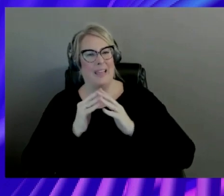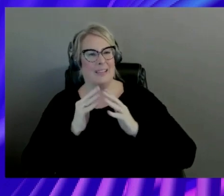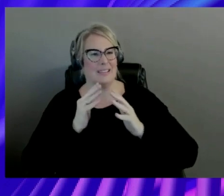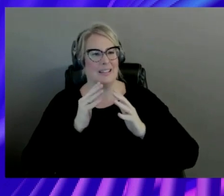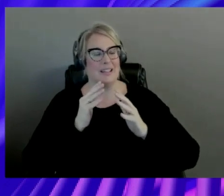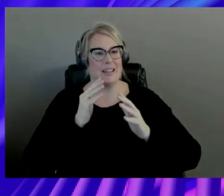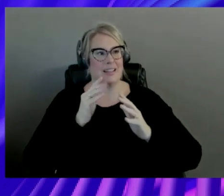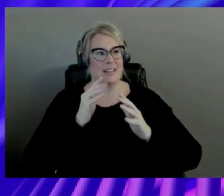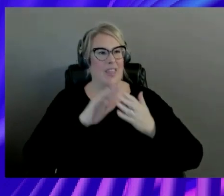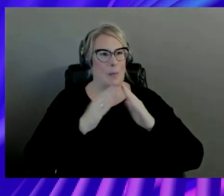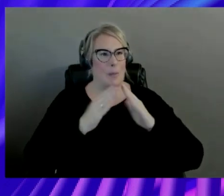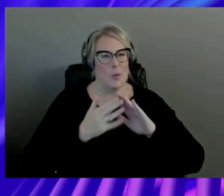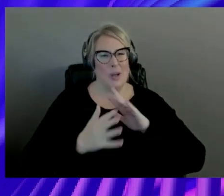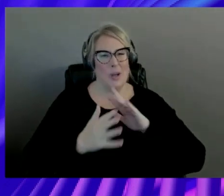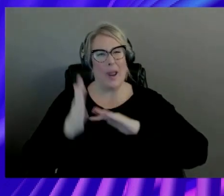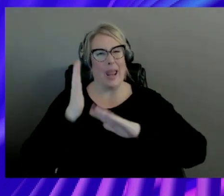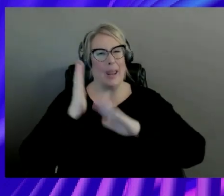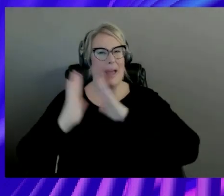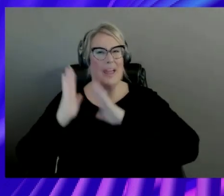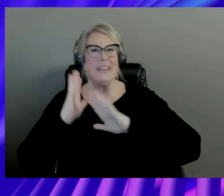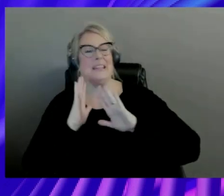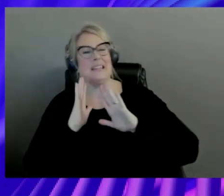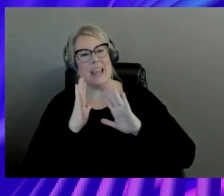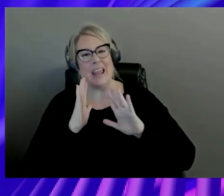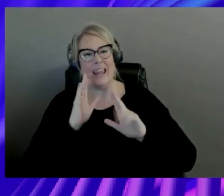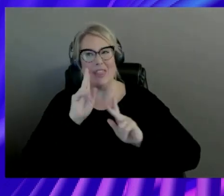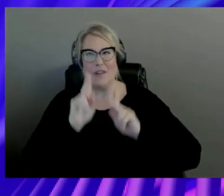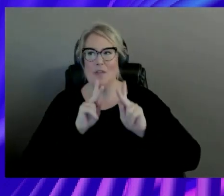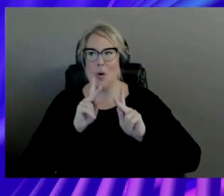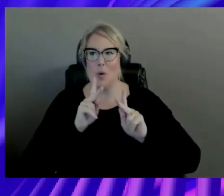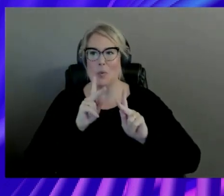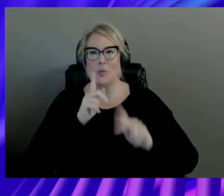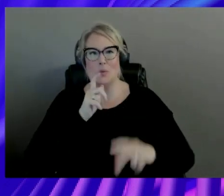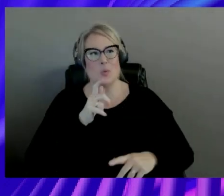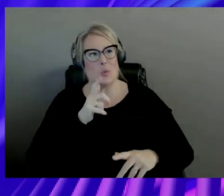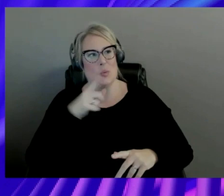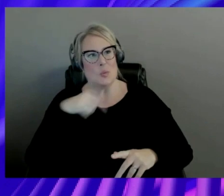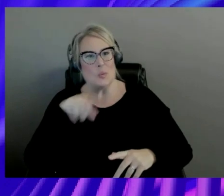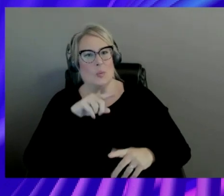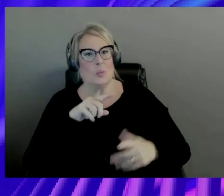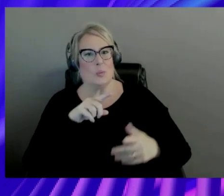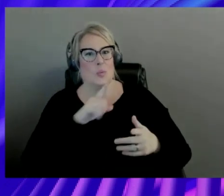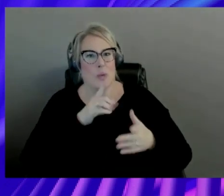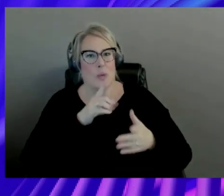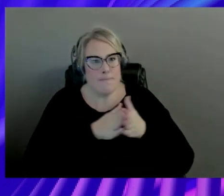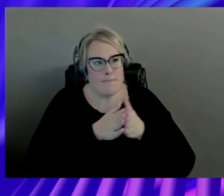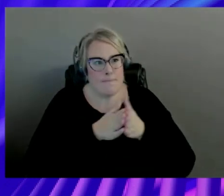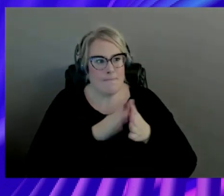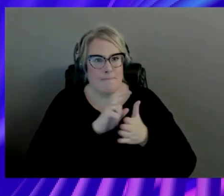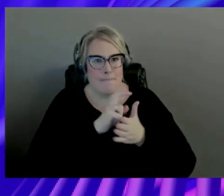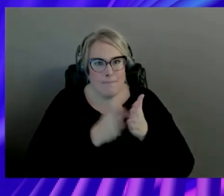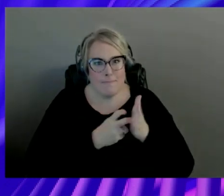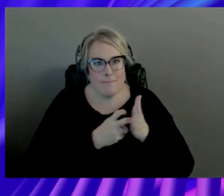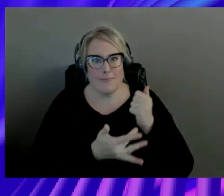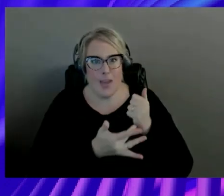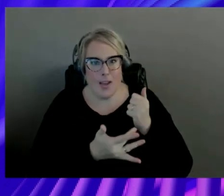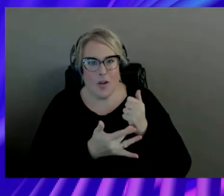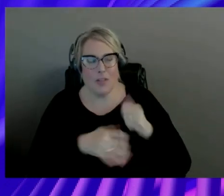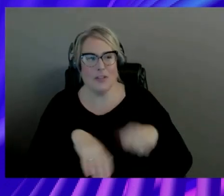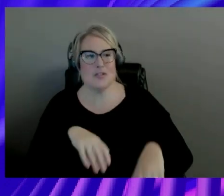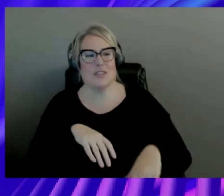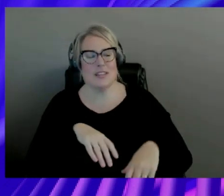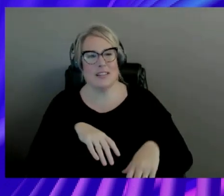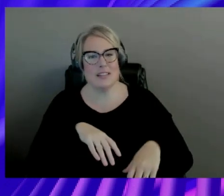there, and folks that are just interested in the technology, in what they're doing.